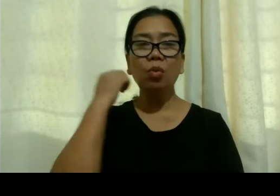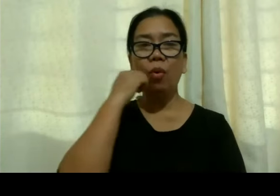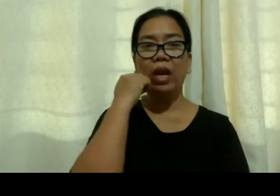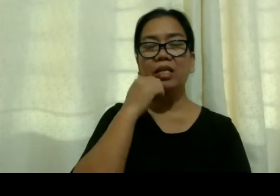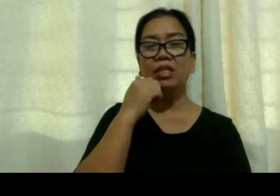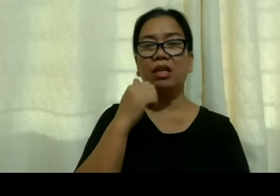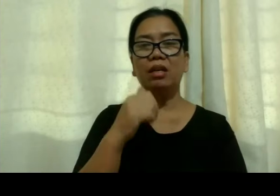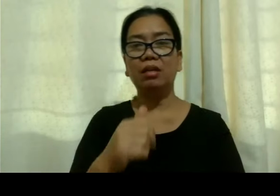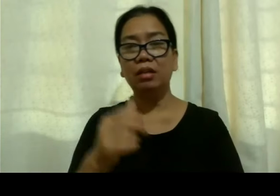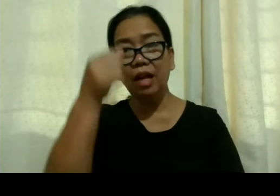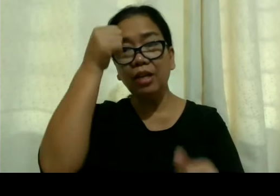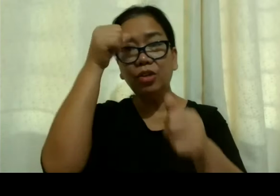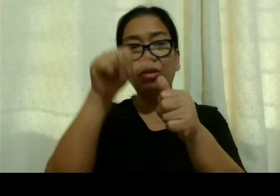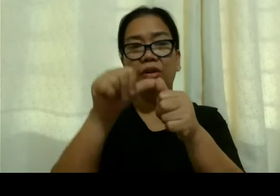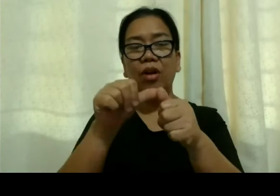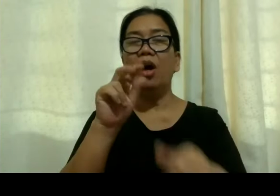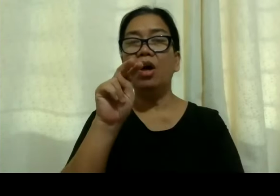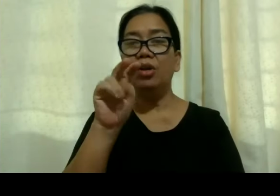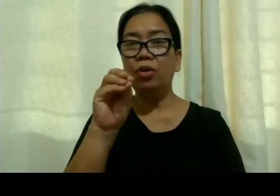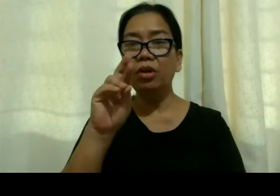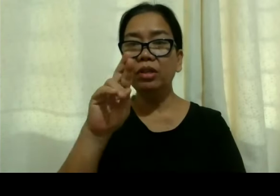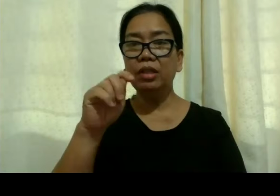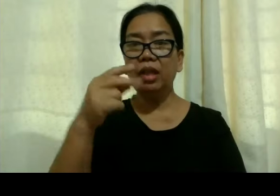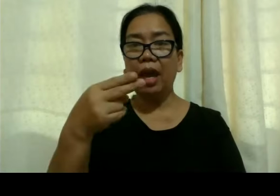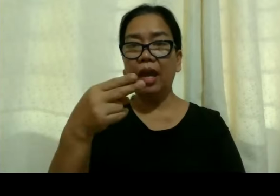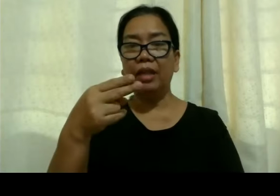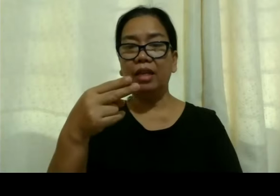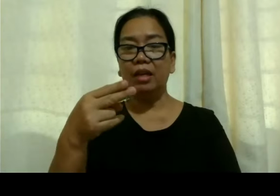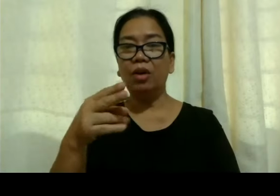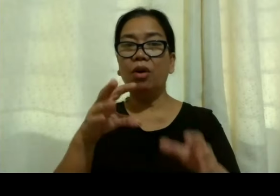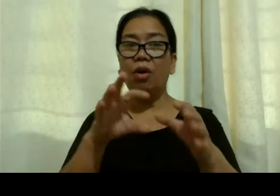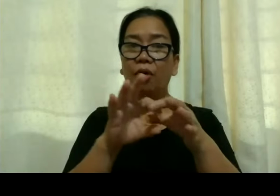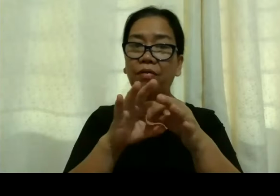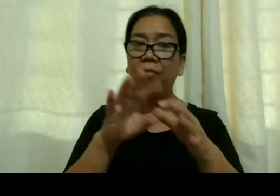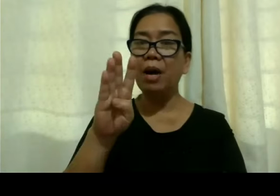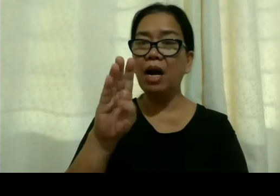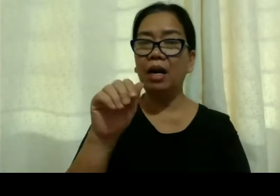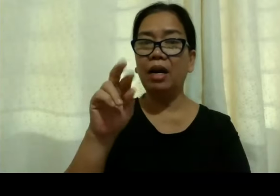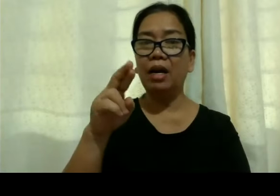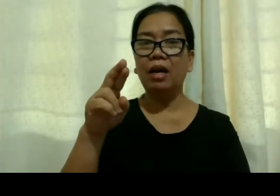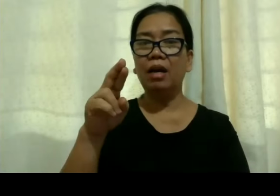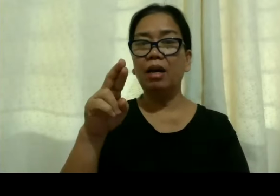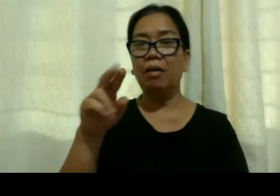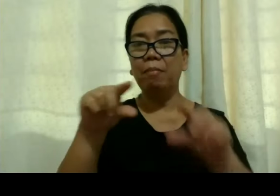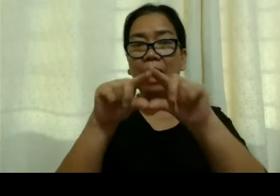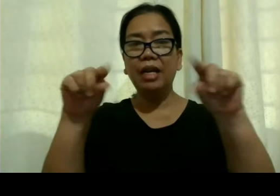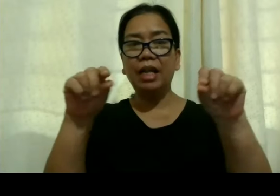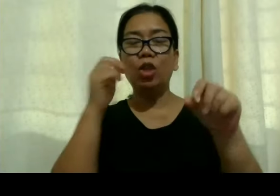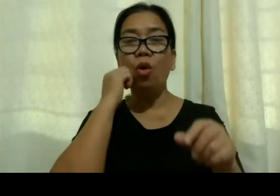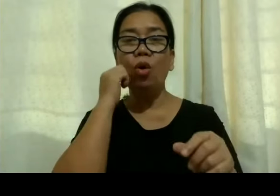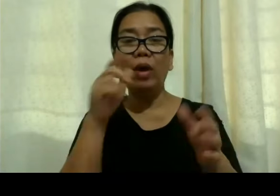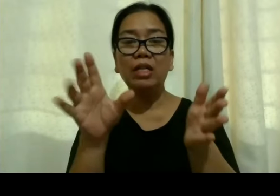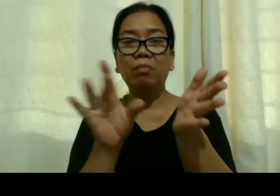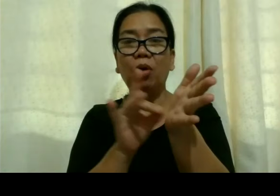It always, tandaan niyo, north end of bar